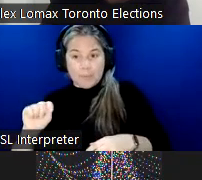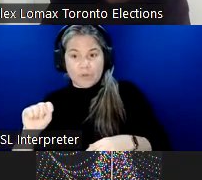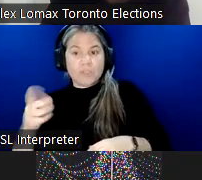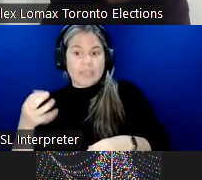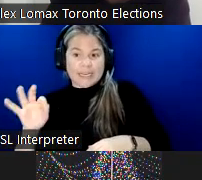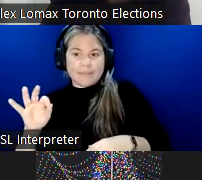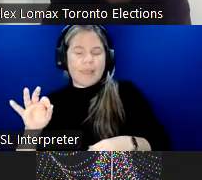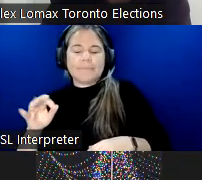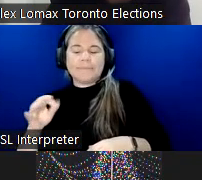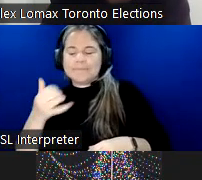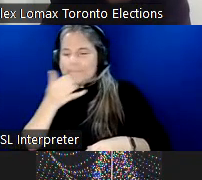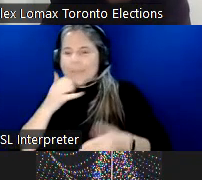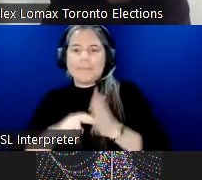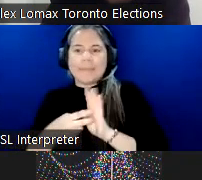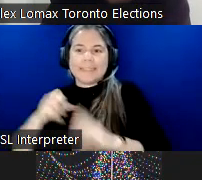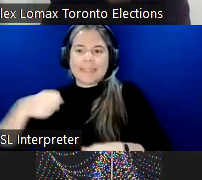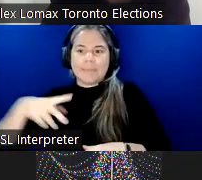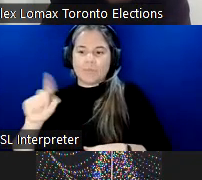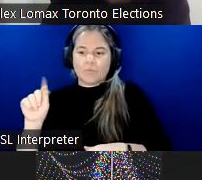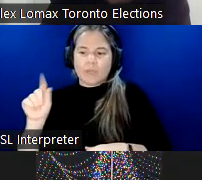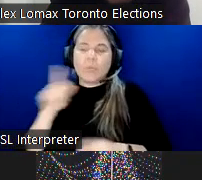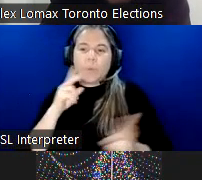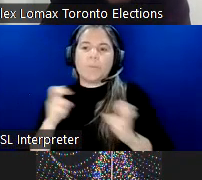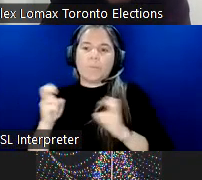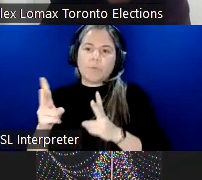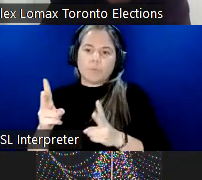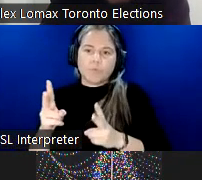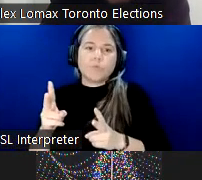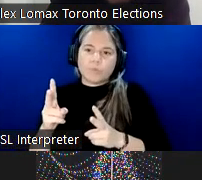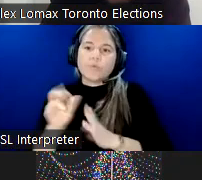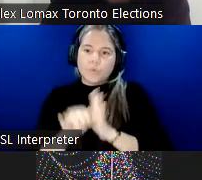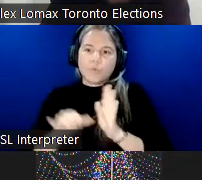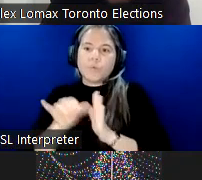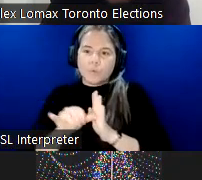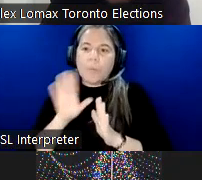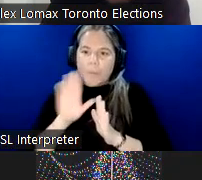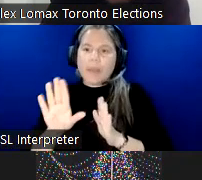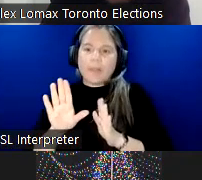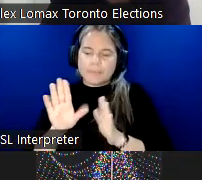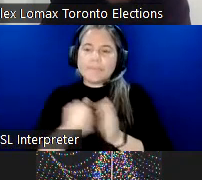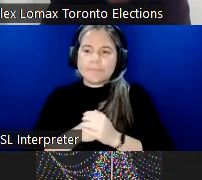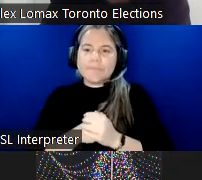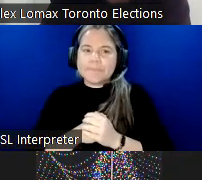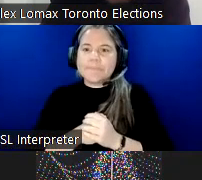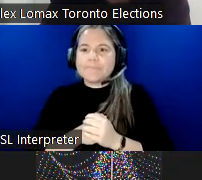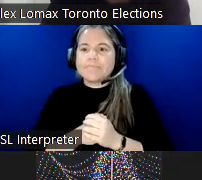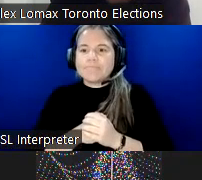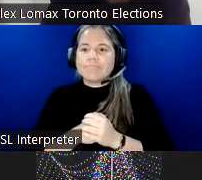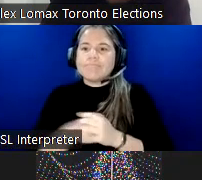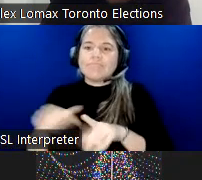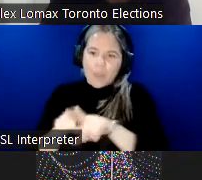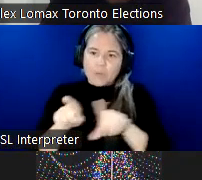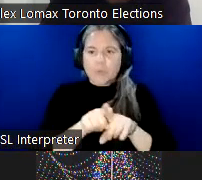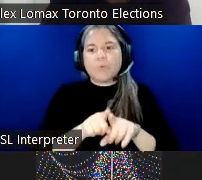or September 20th event on our YouTube channel. So once those links are up, we'll also share those with you, but we can share out the PowerPoint from